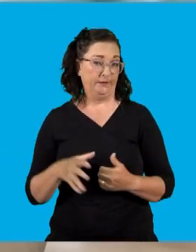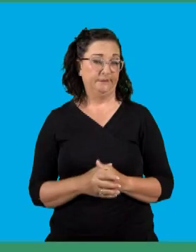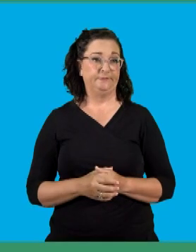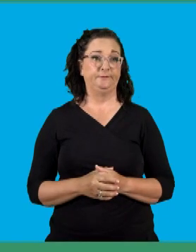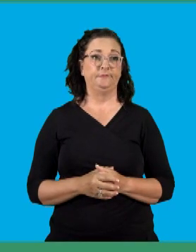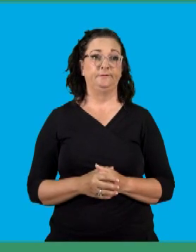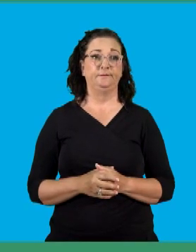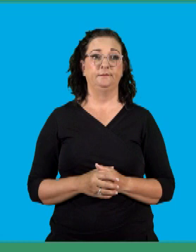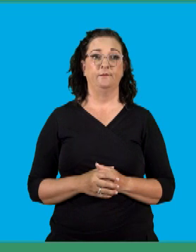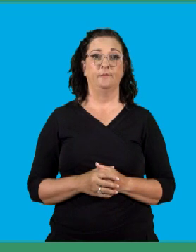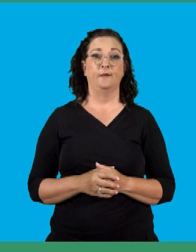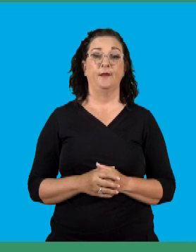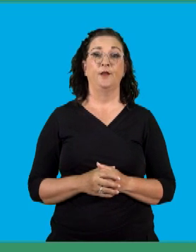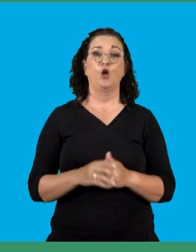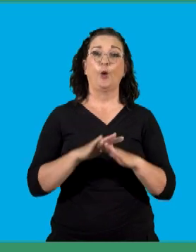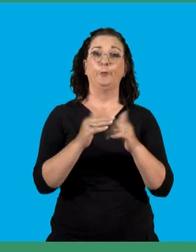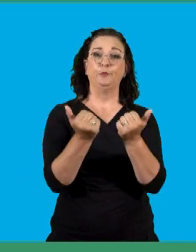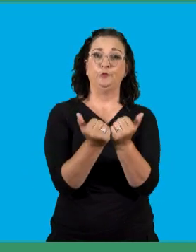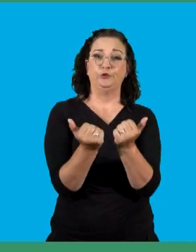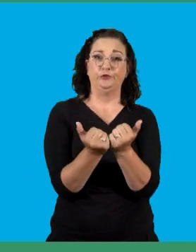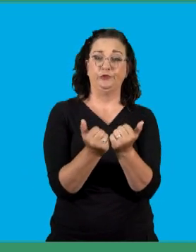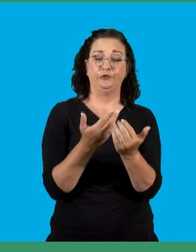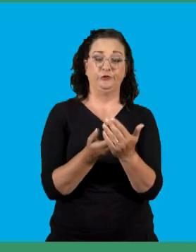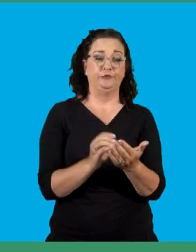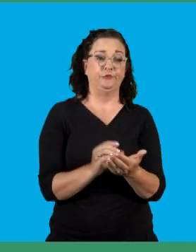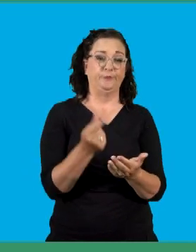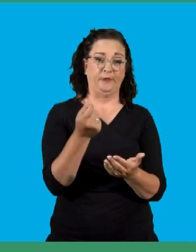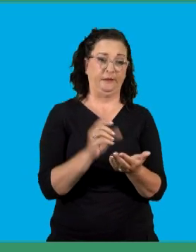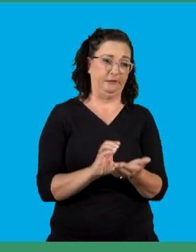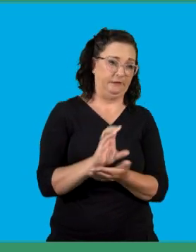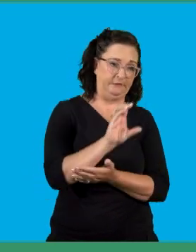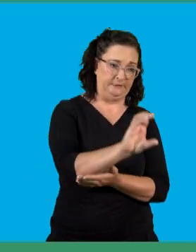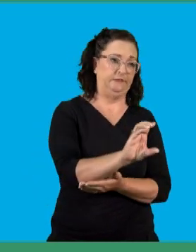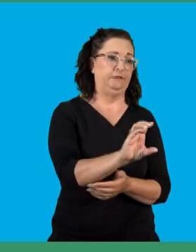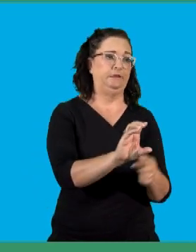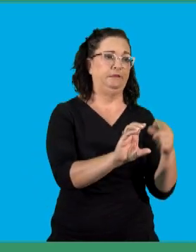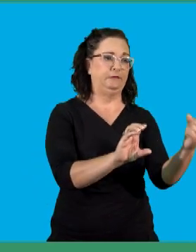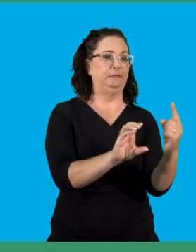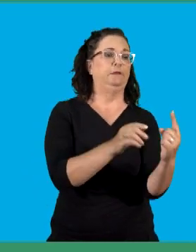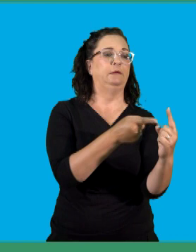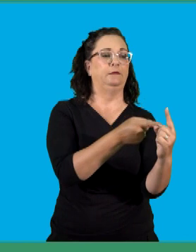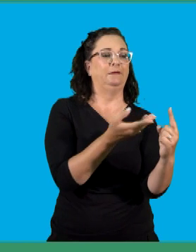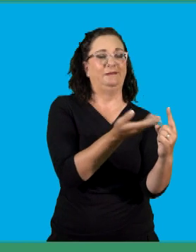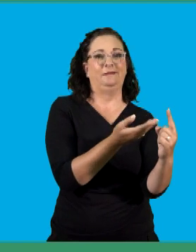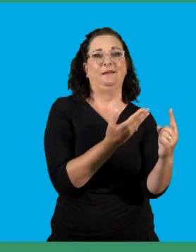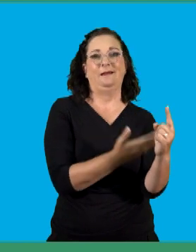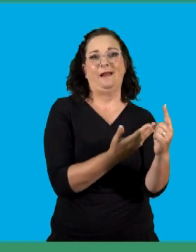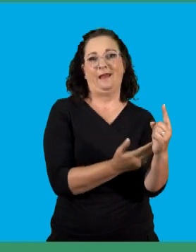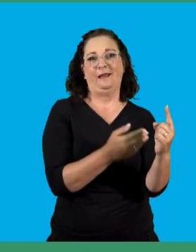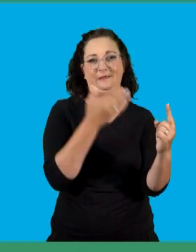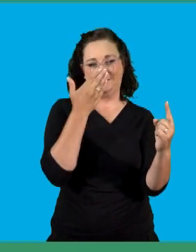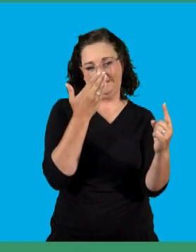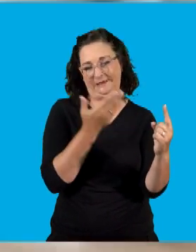Offer bursaries to the community to improve the level of education. Another way to